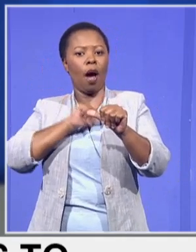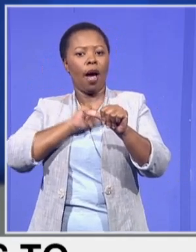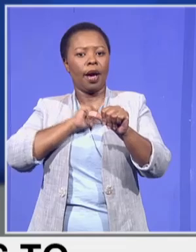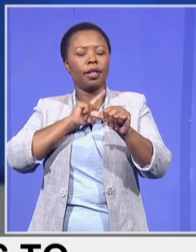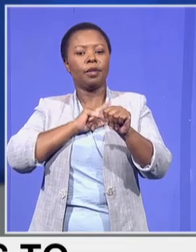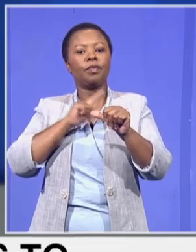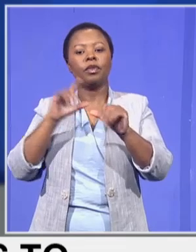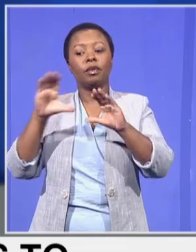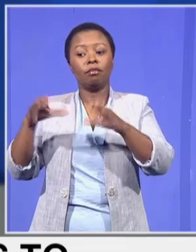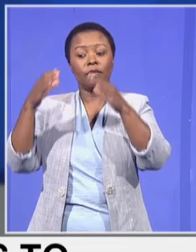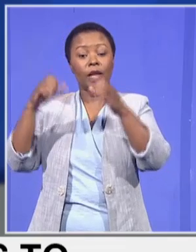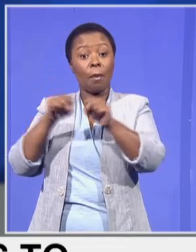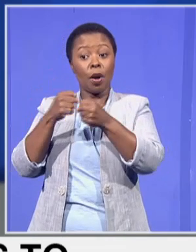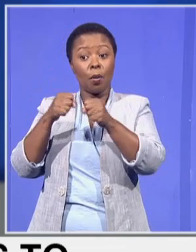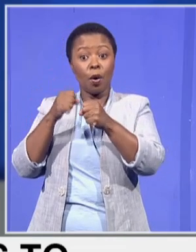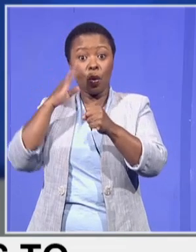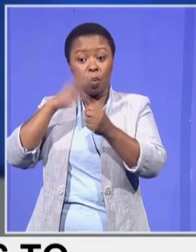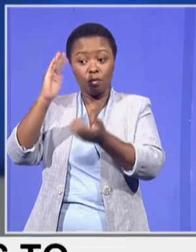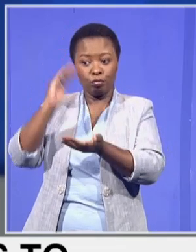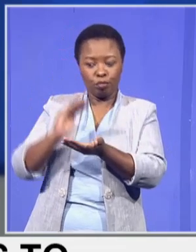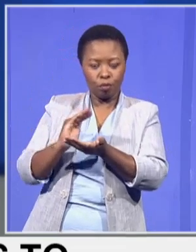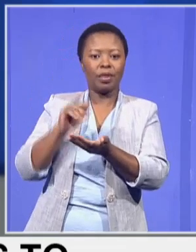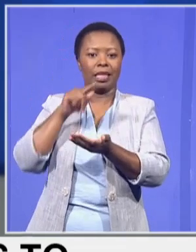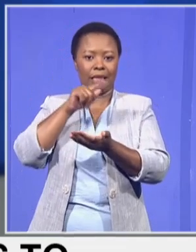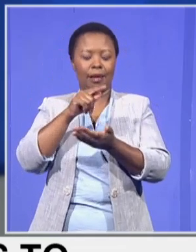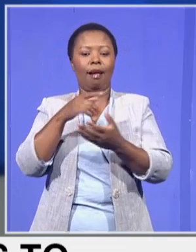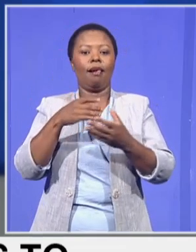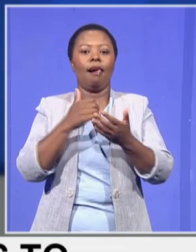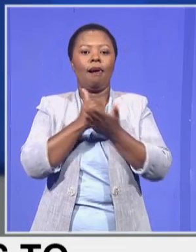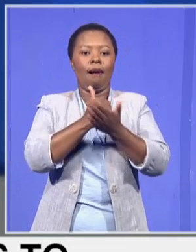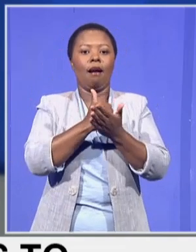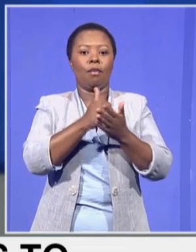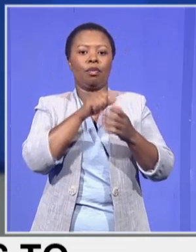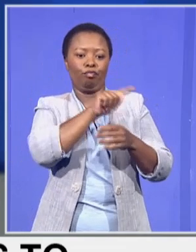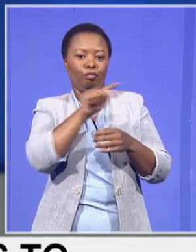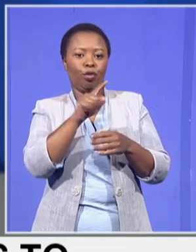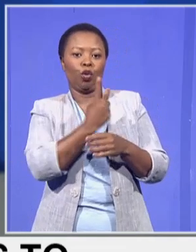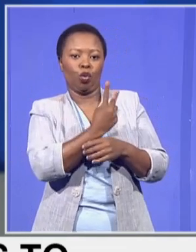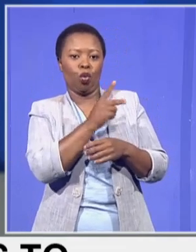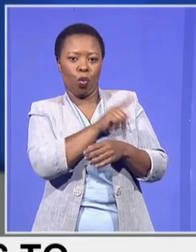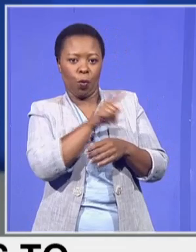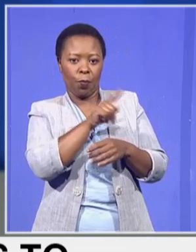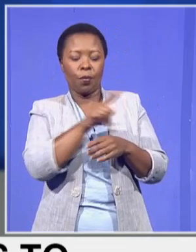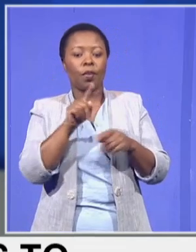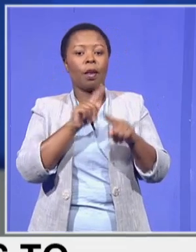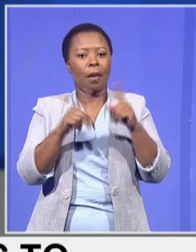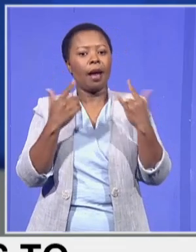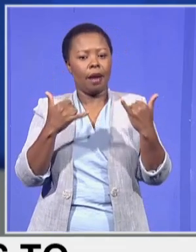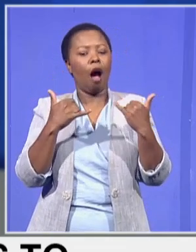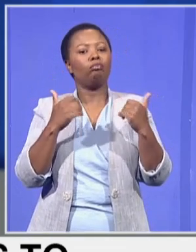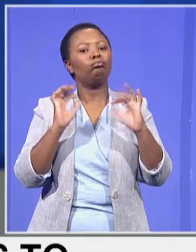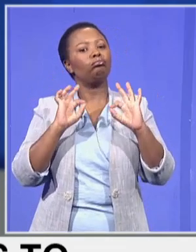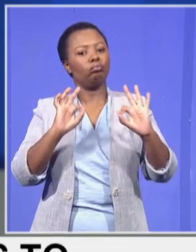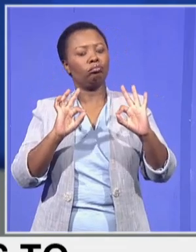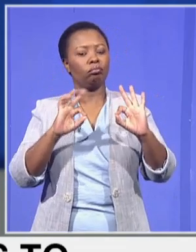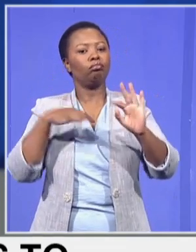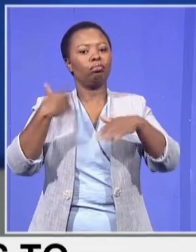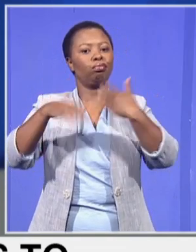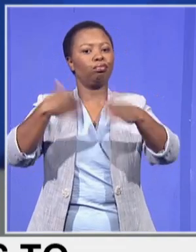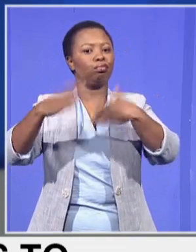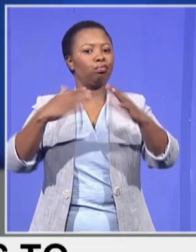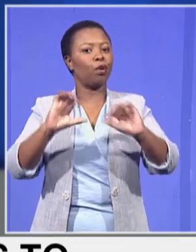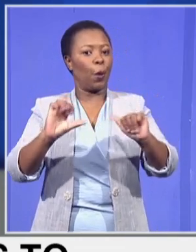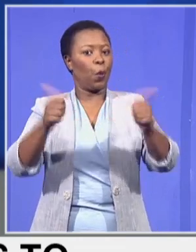plant breakdowns. Lethabo, Matimba and Medupi plants have also been experiencing continued good performance and